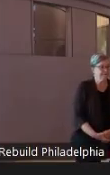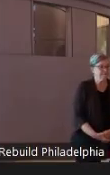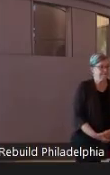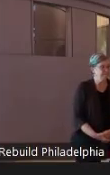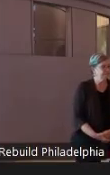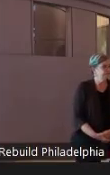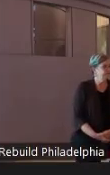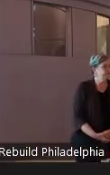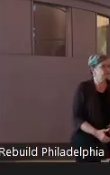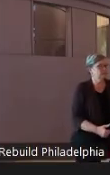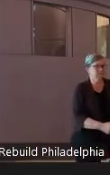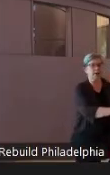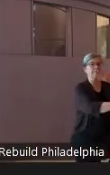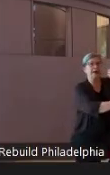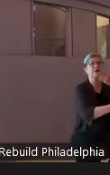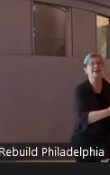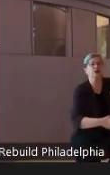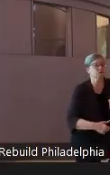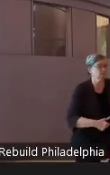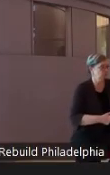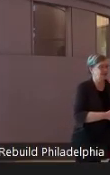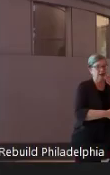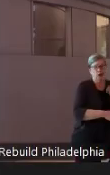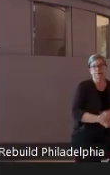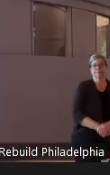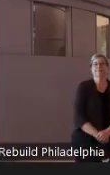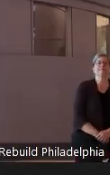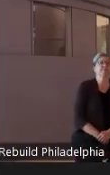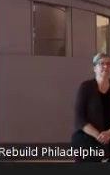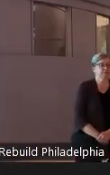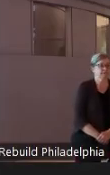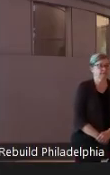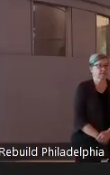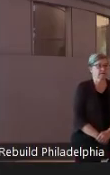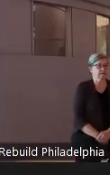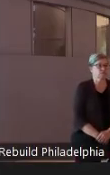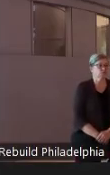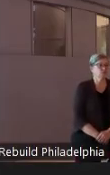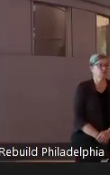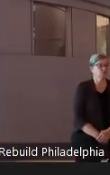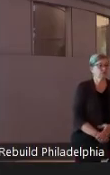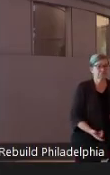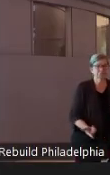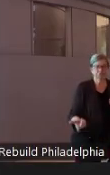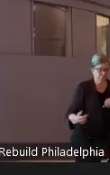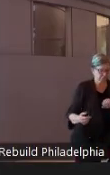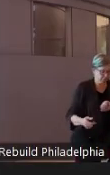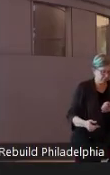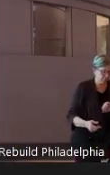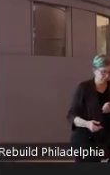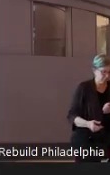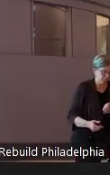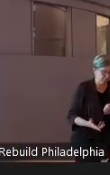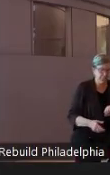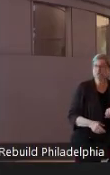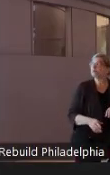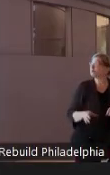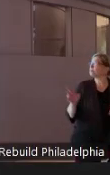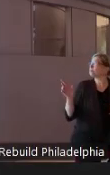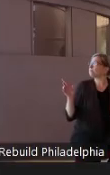know. Great. Thank you. So we were talking about the timeline for the